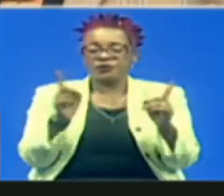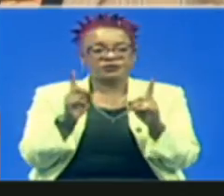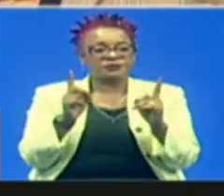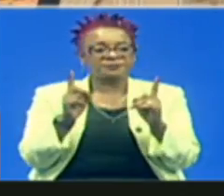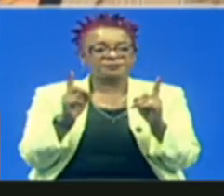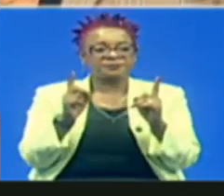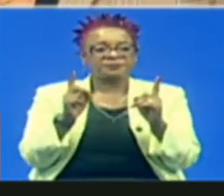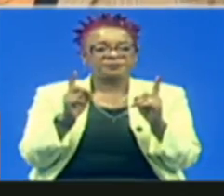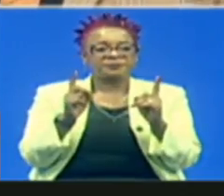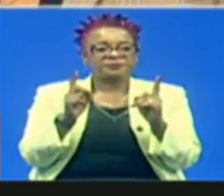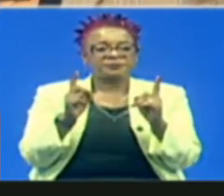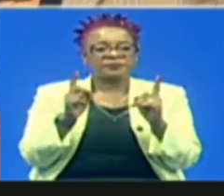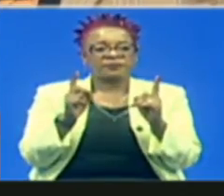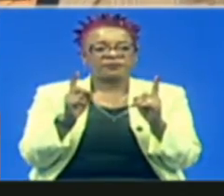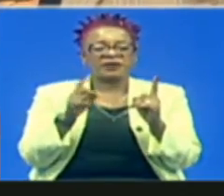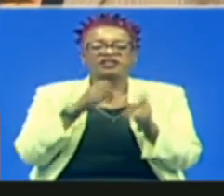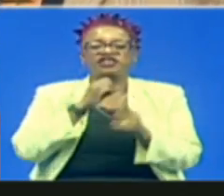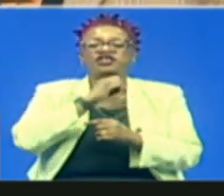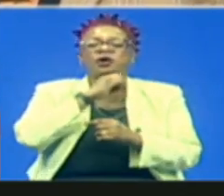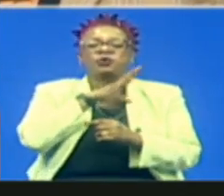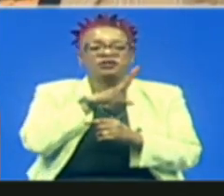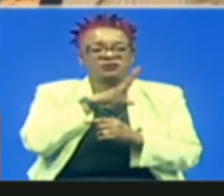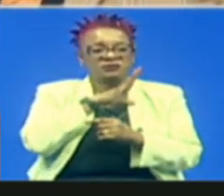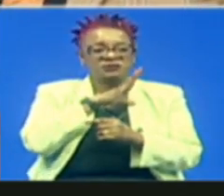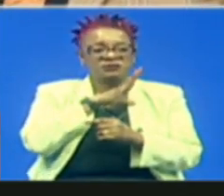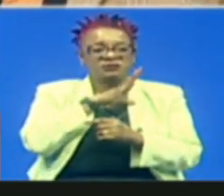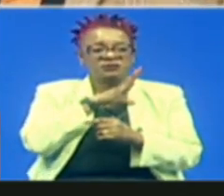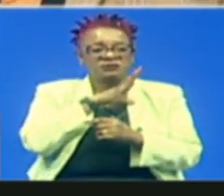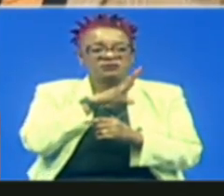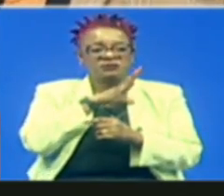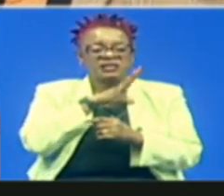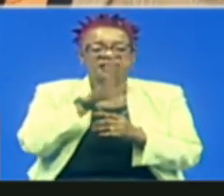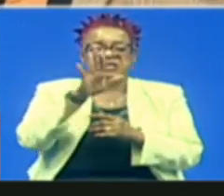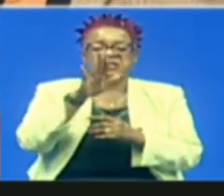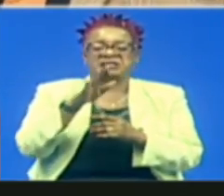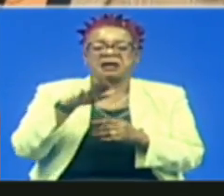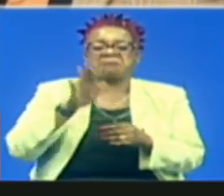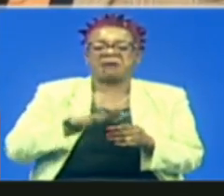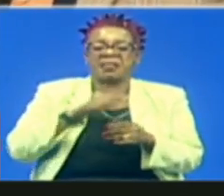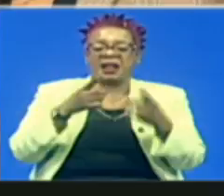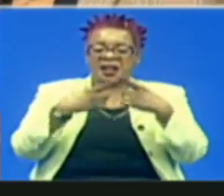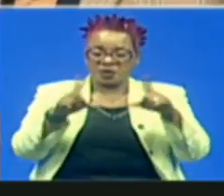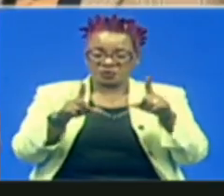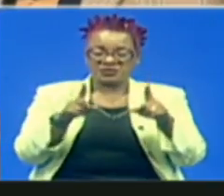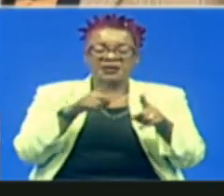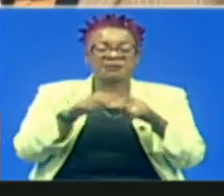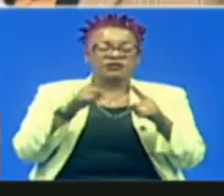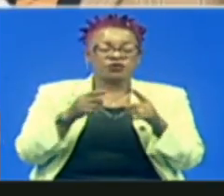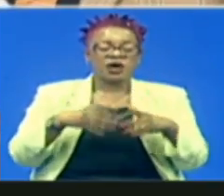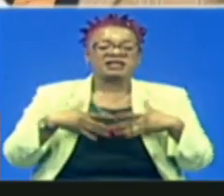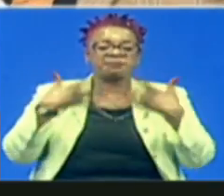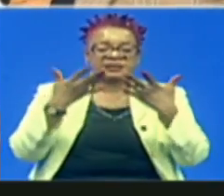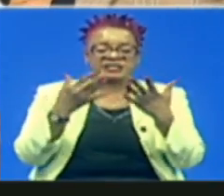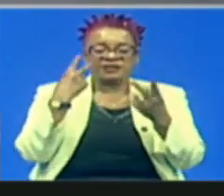go around shouting in his mother tongue, yet you're representing the views of the entire nation.